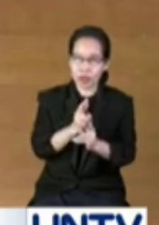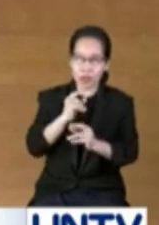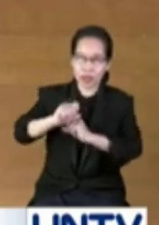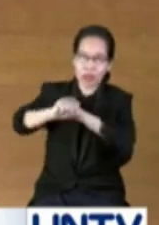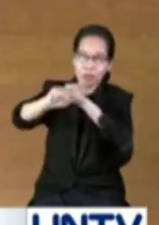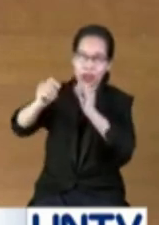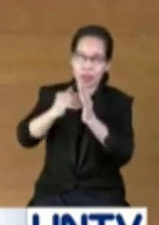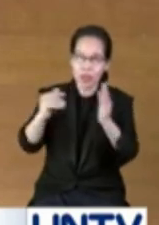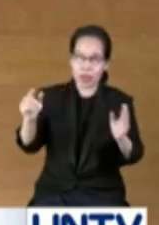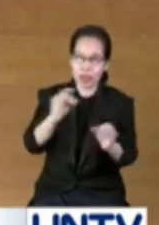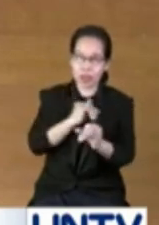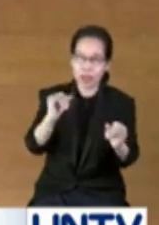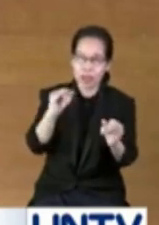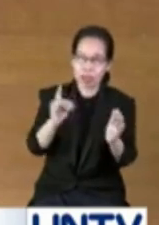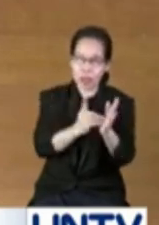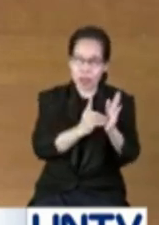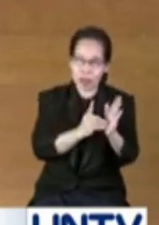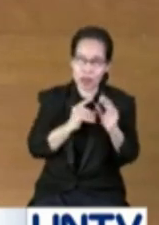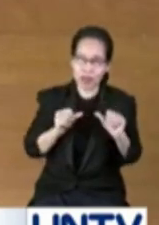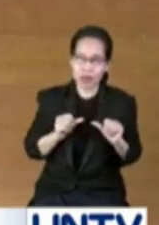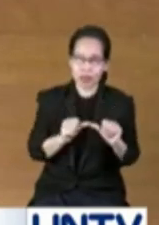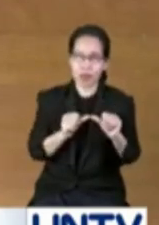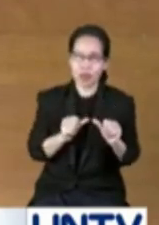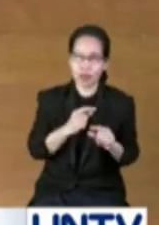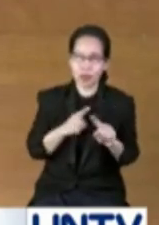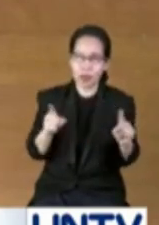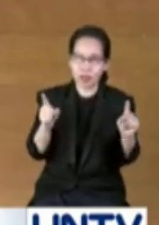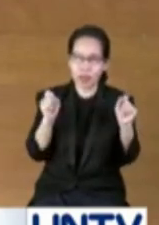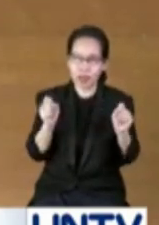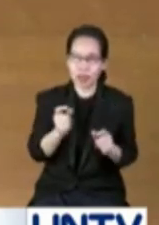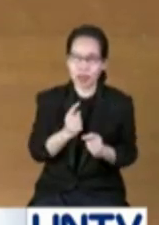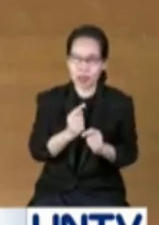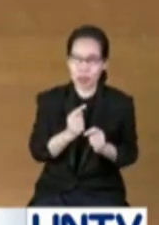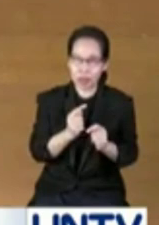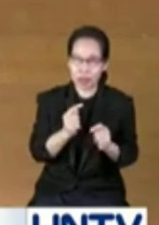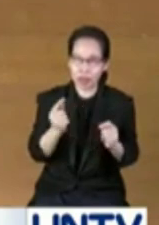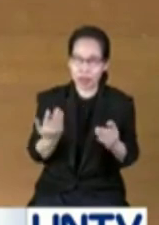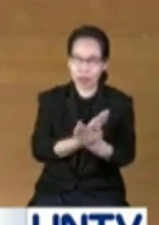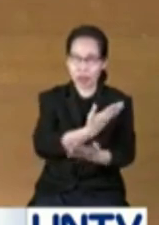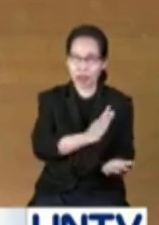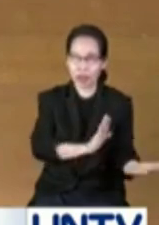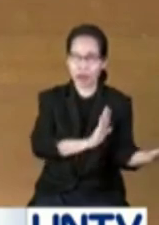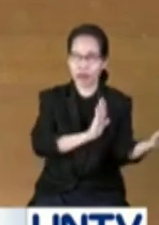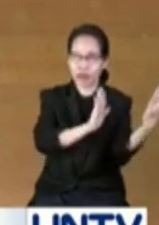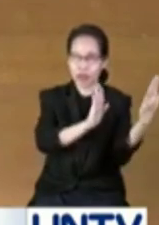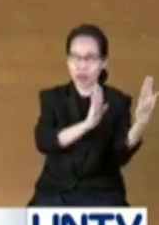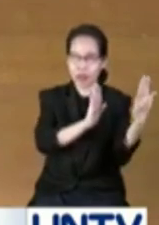drugs continues, but it has taken on a new face.